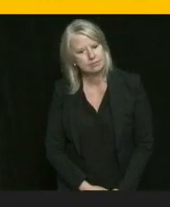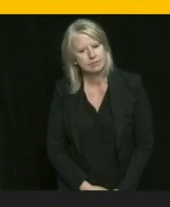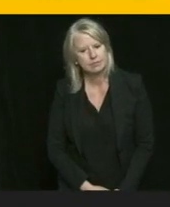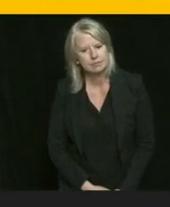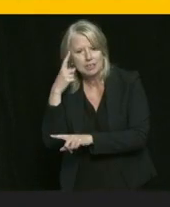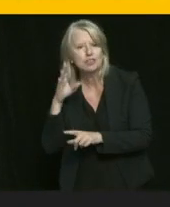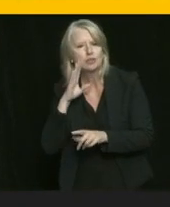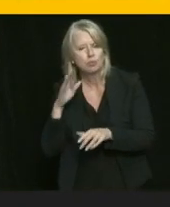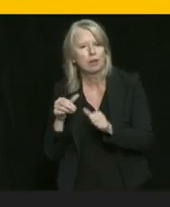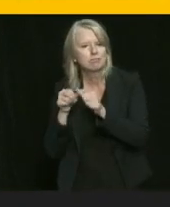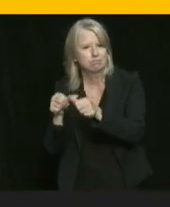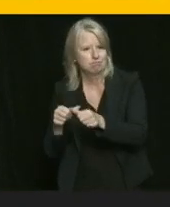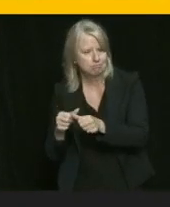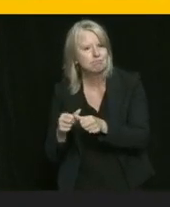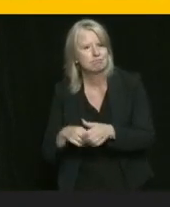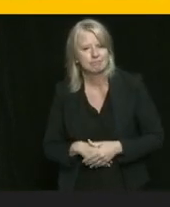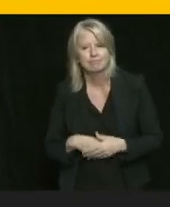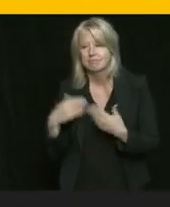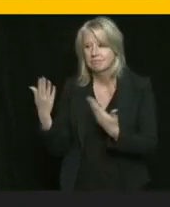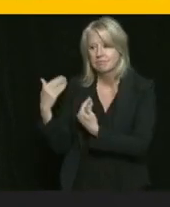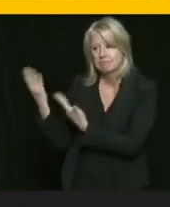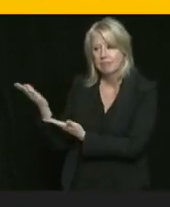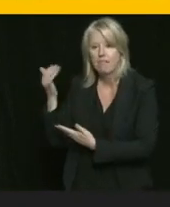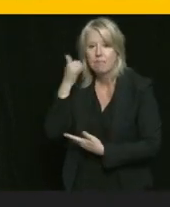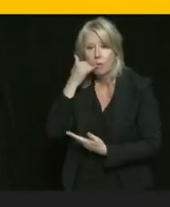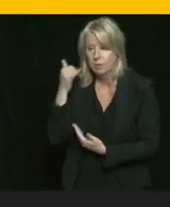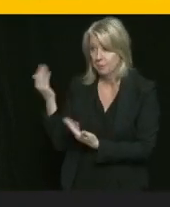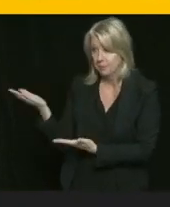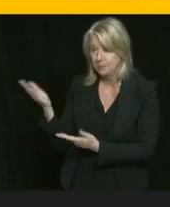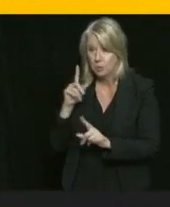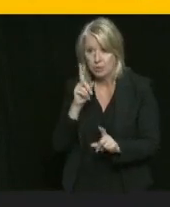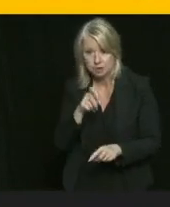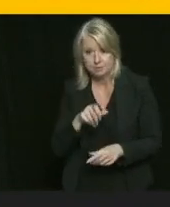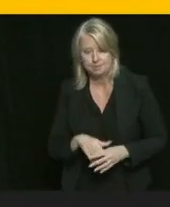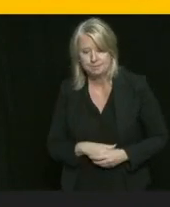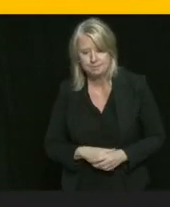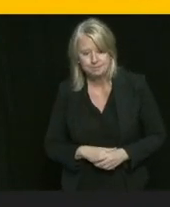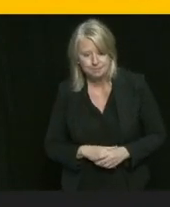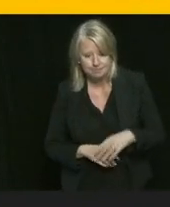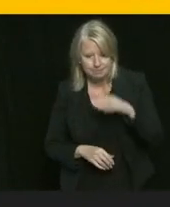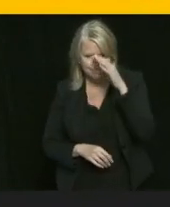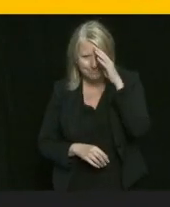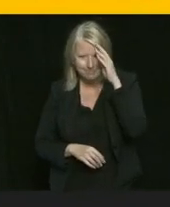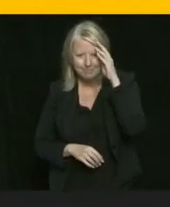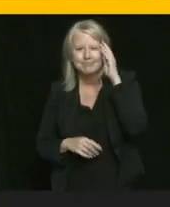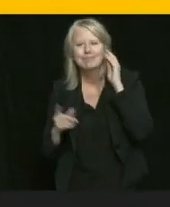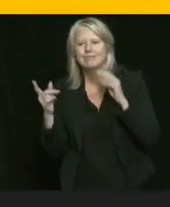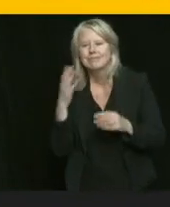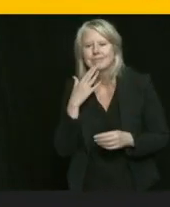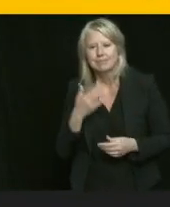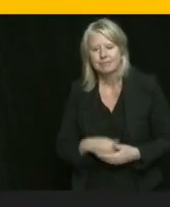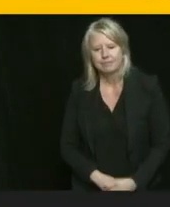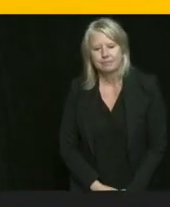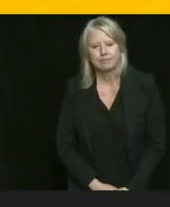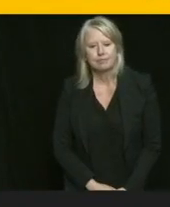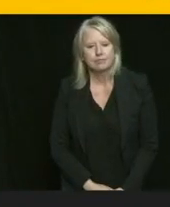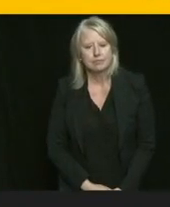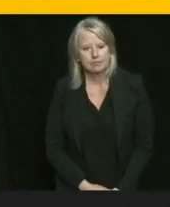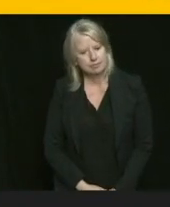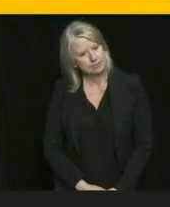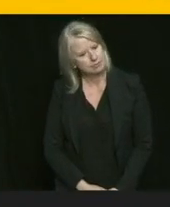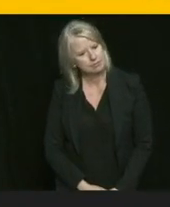sur étoile un. With the phone today, Opérateur, c'est à vous. Thank you, merci. Please press star one. If you have a